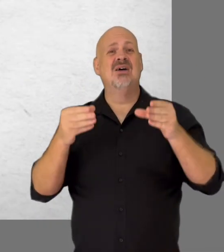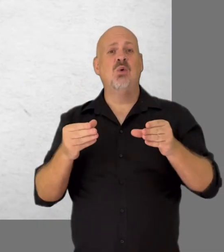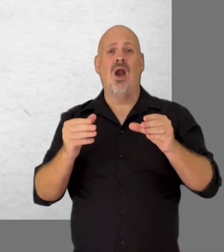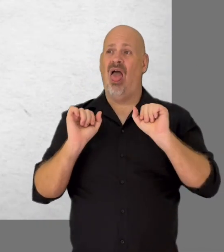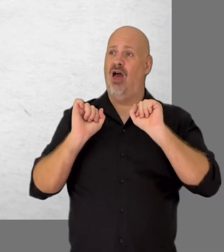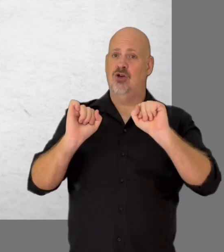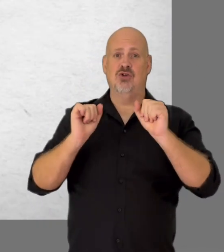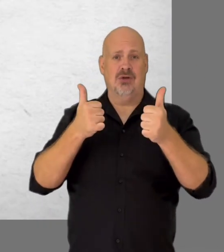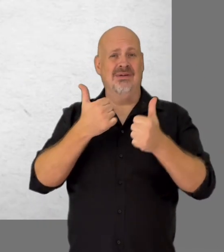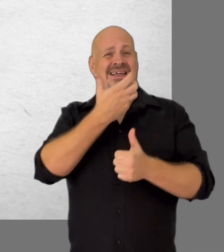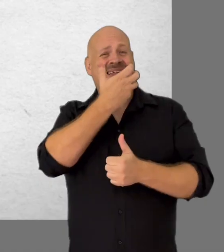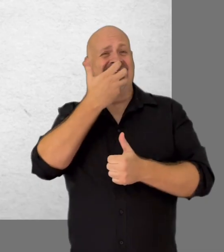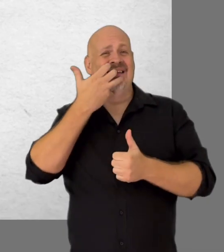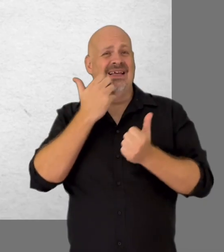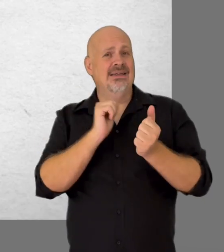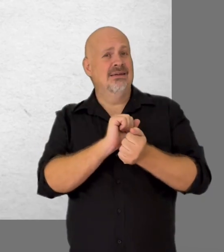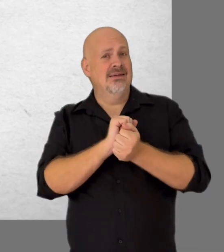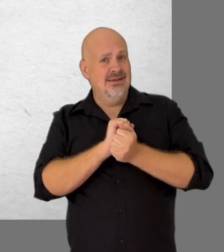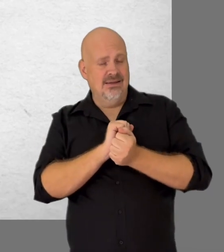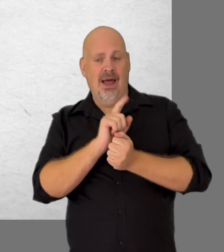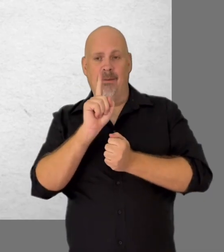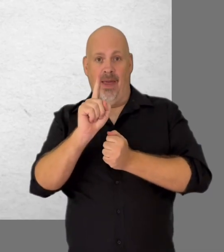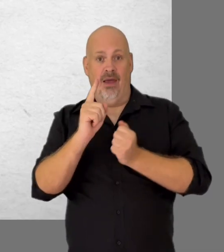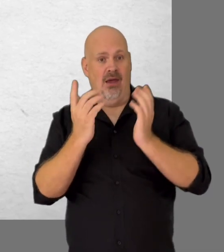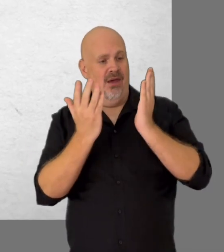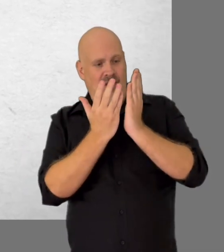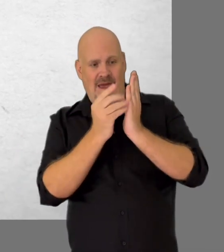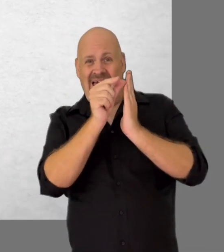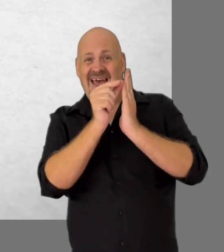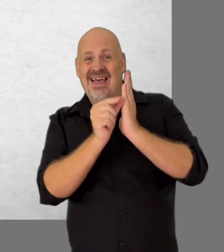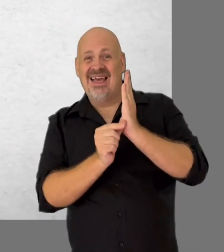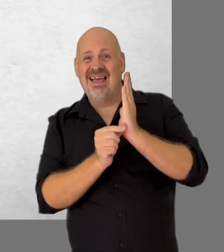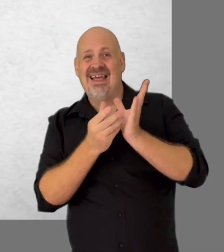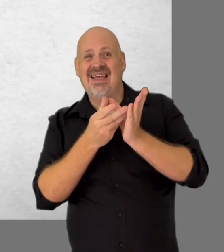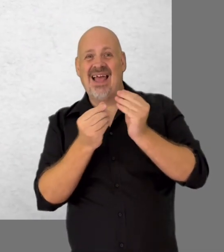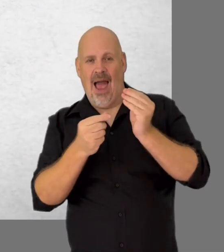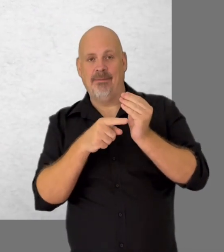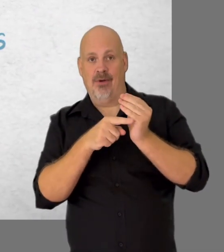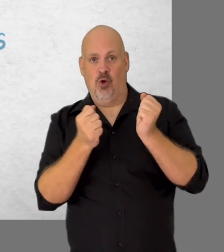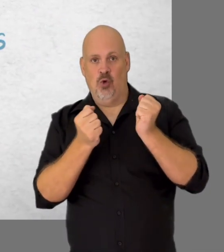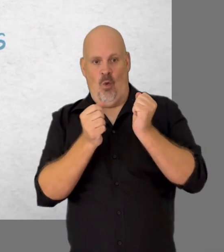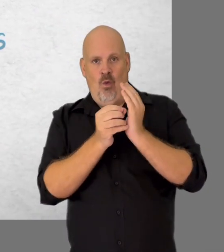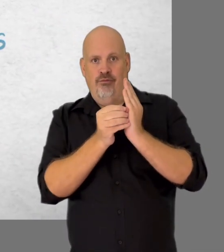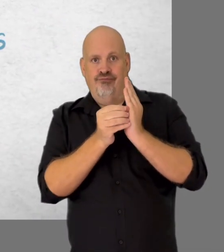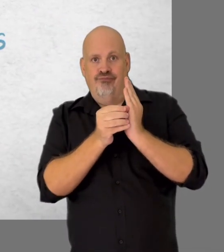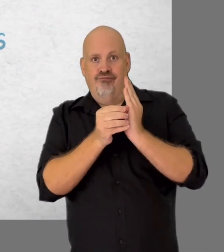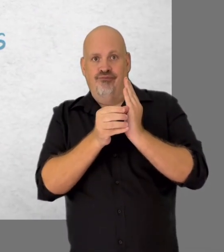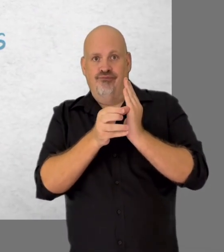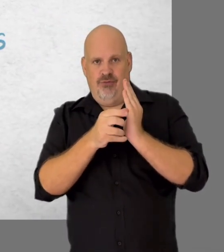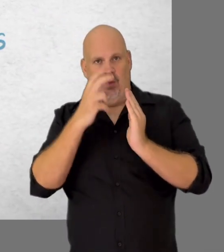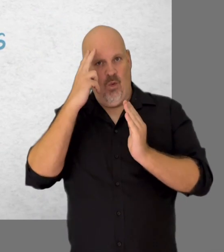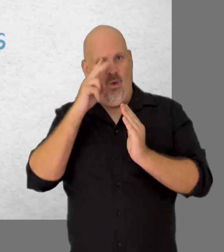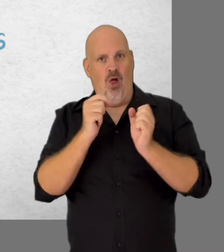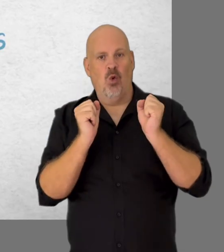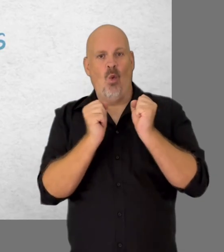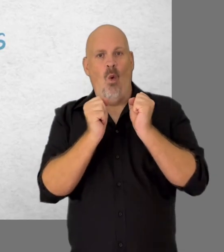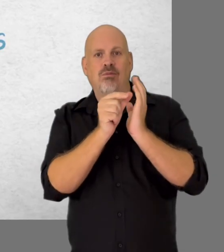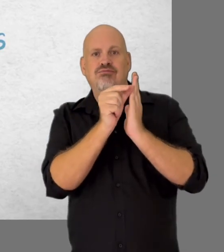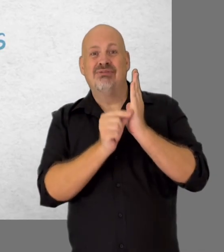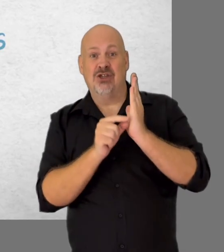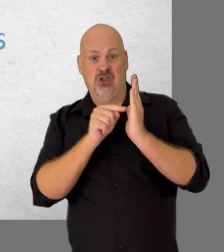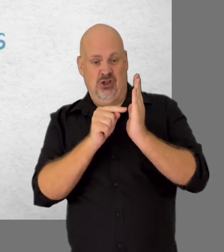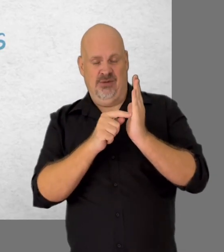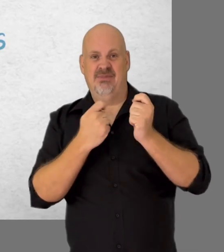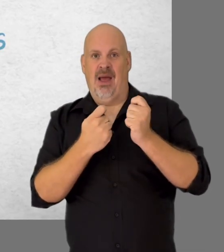heat retention, but if the installation leaves gaps, it can create colder areas, called cold bridges, where the moisture can condense